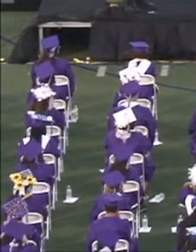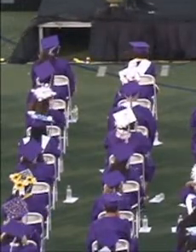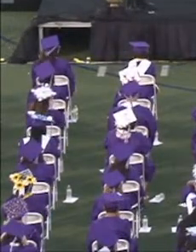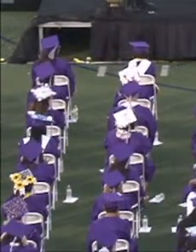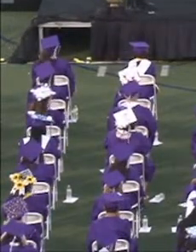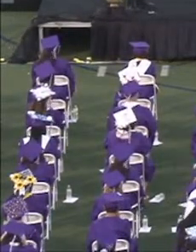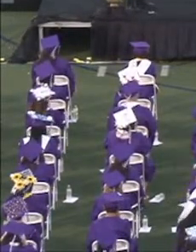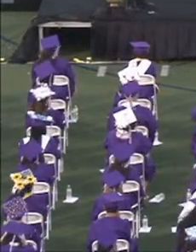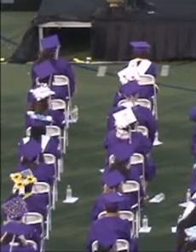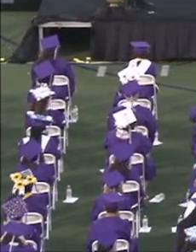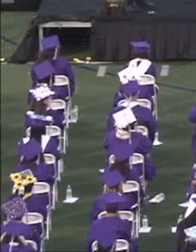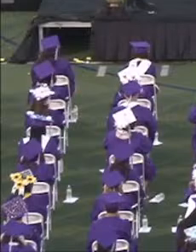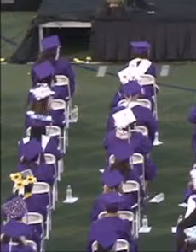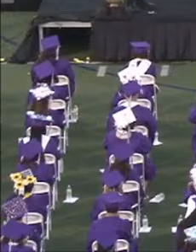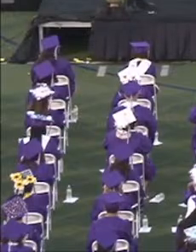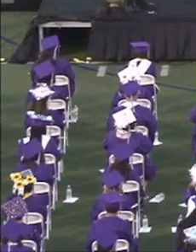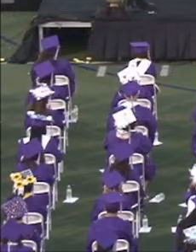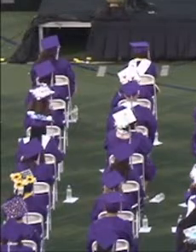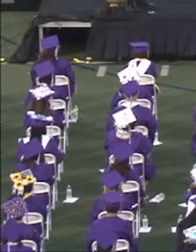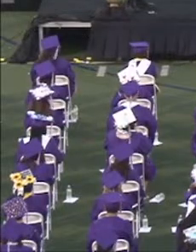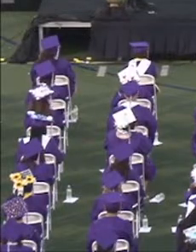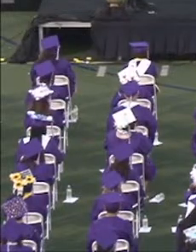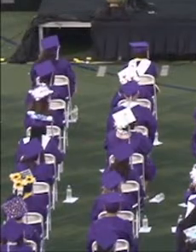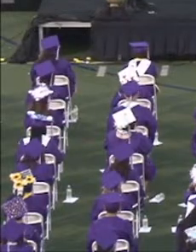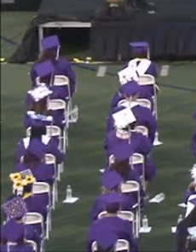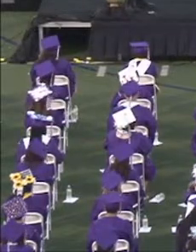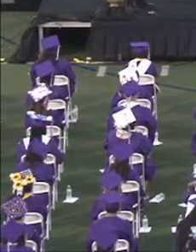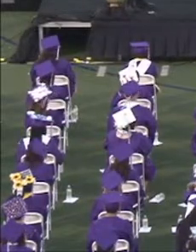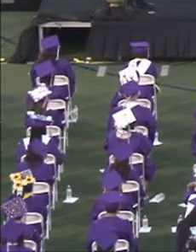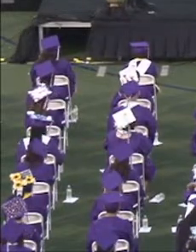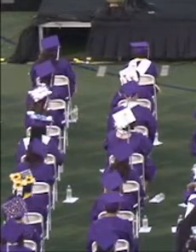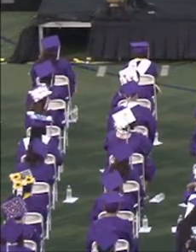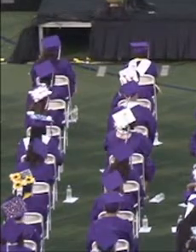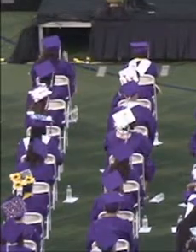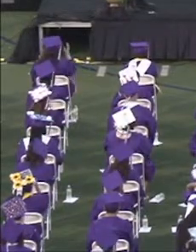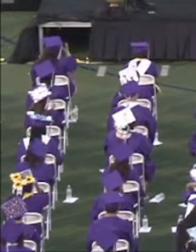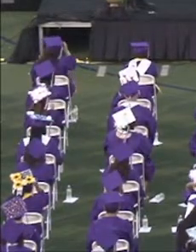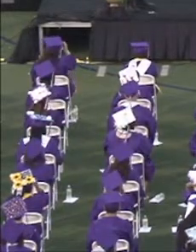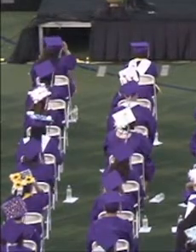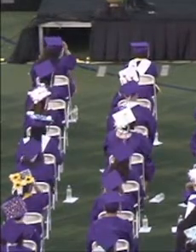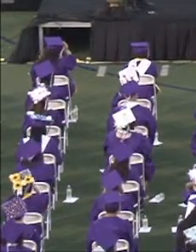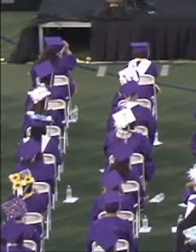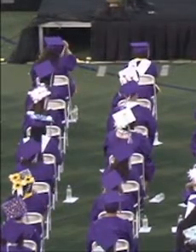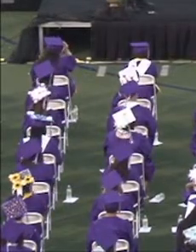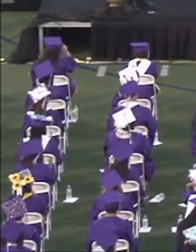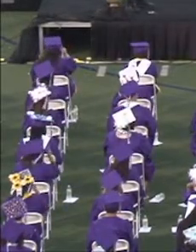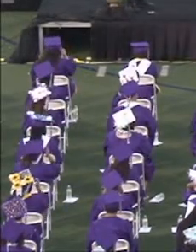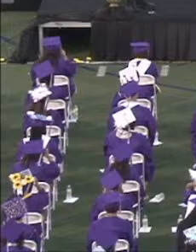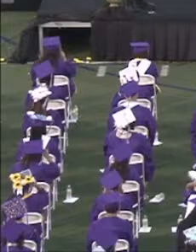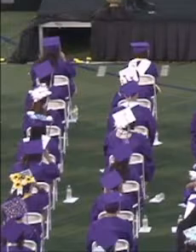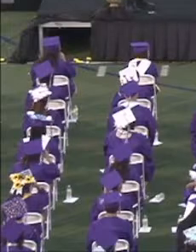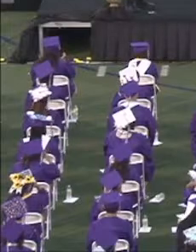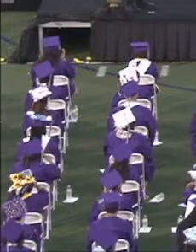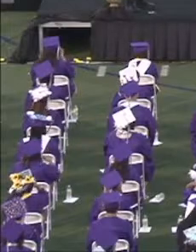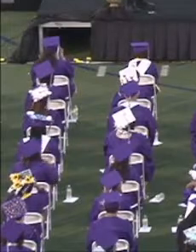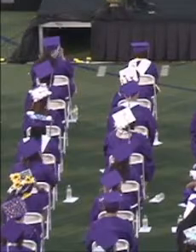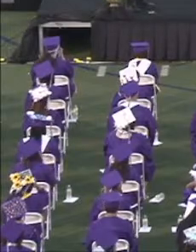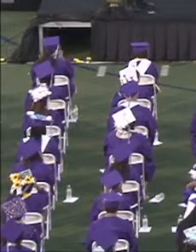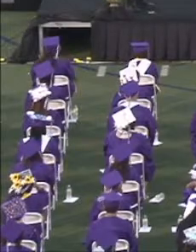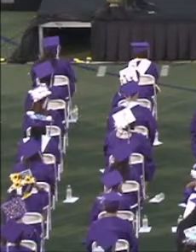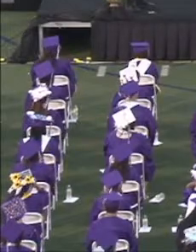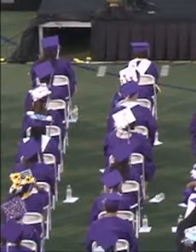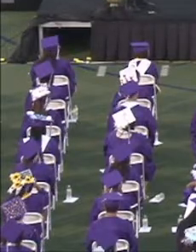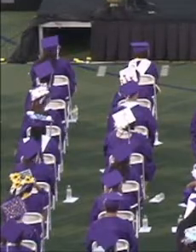He has proven to be academically exceptional as a standout at Brackenridge High School, having been enrolled in the early